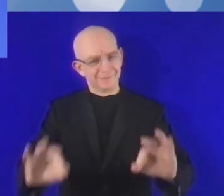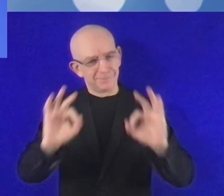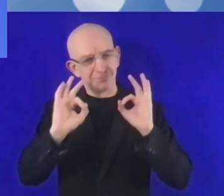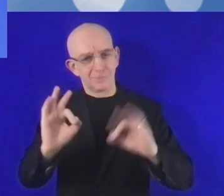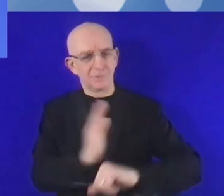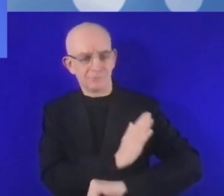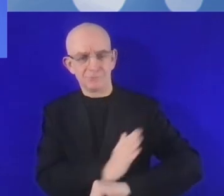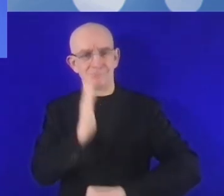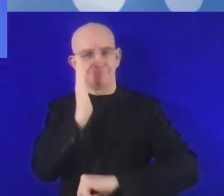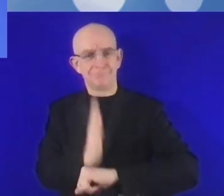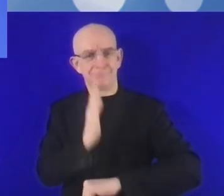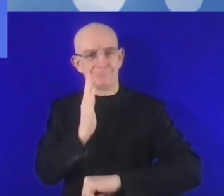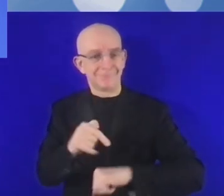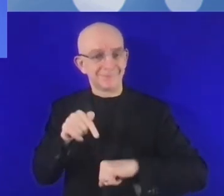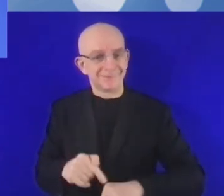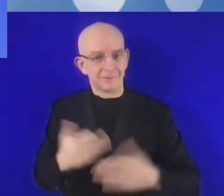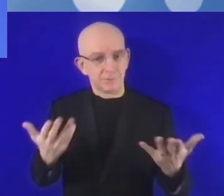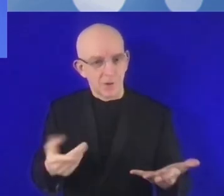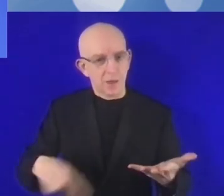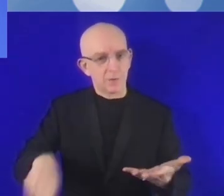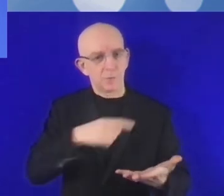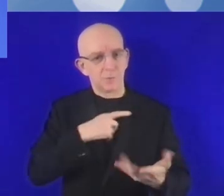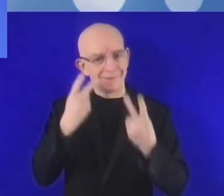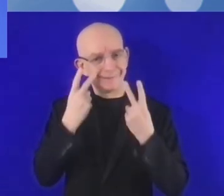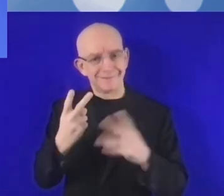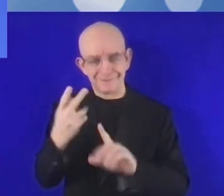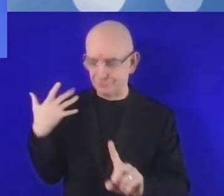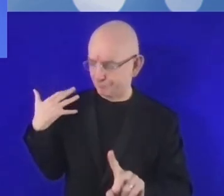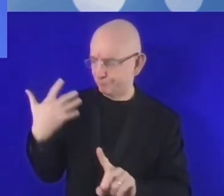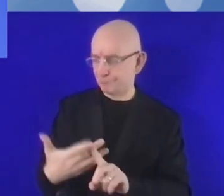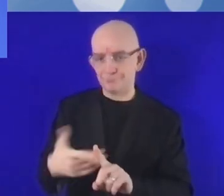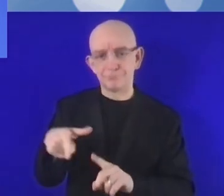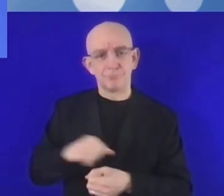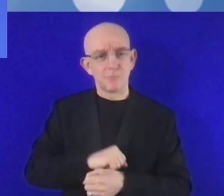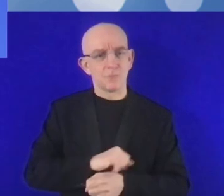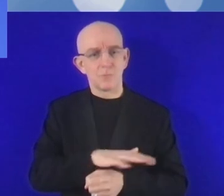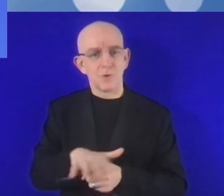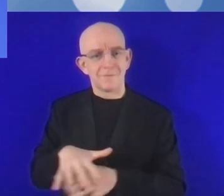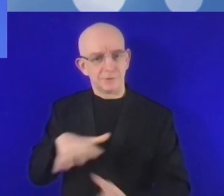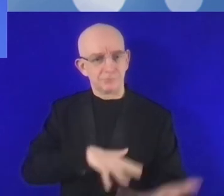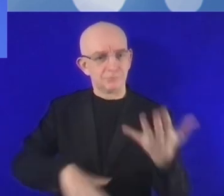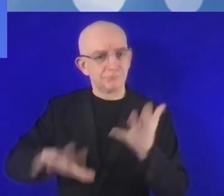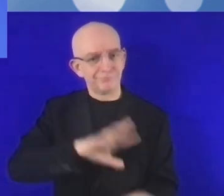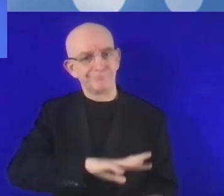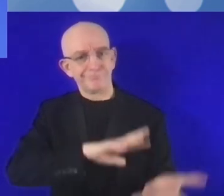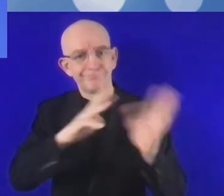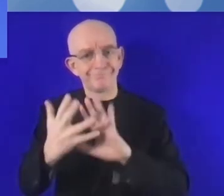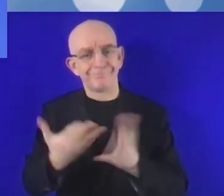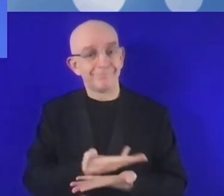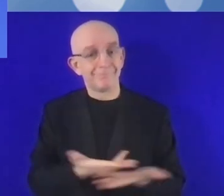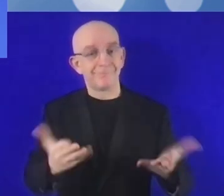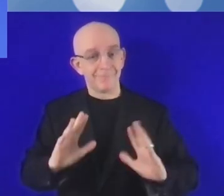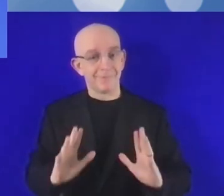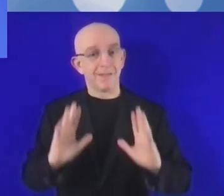pandemic disrupts our lives of human beings. The pandemic has impacted how